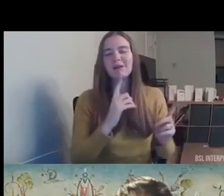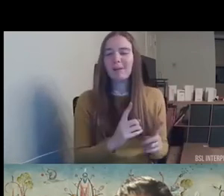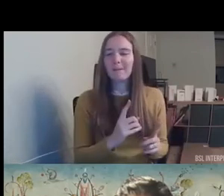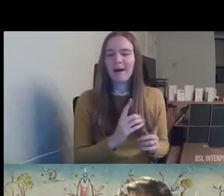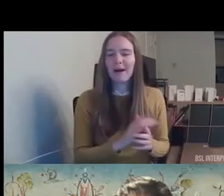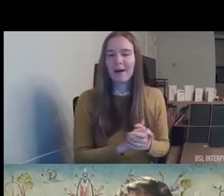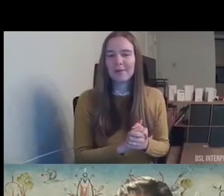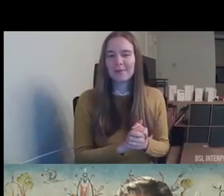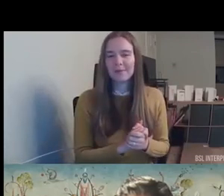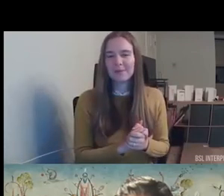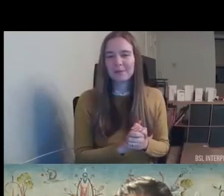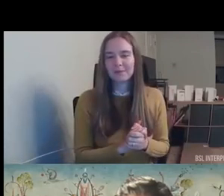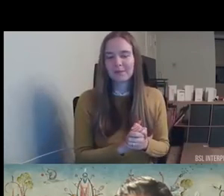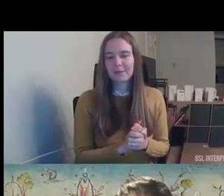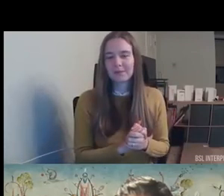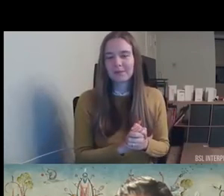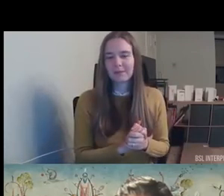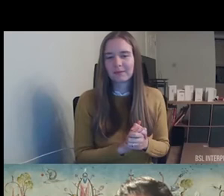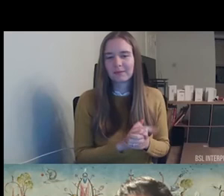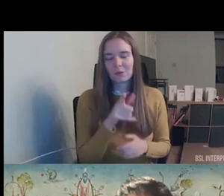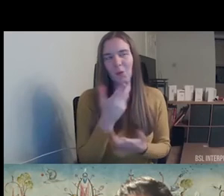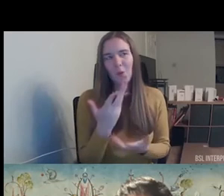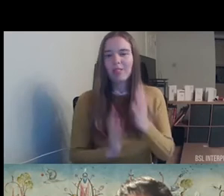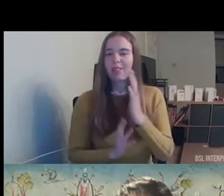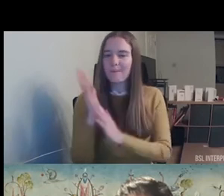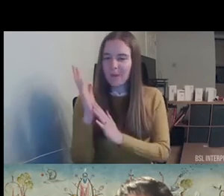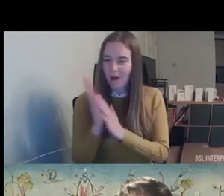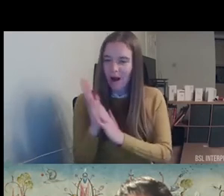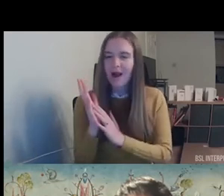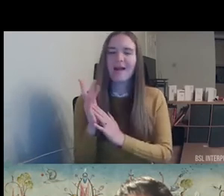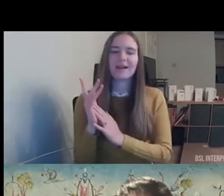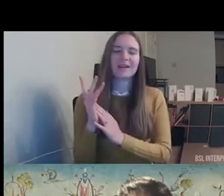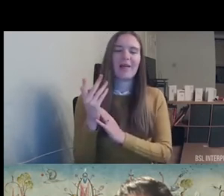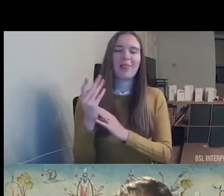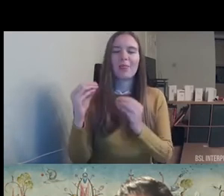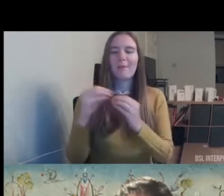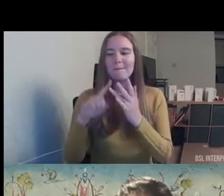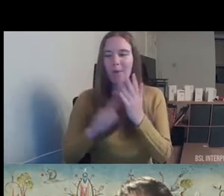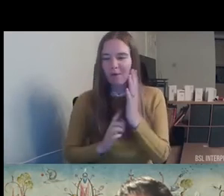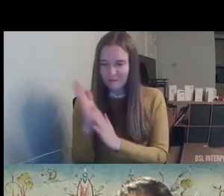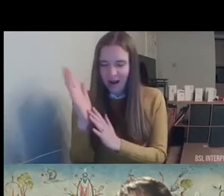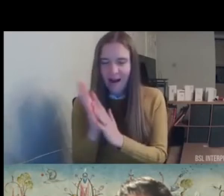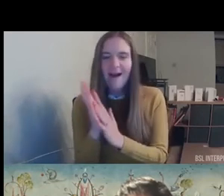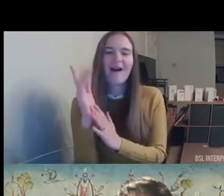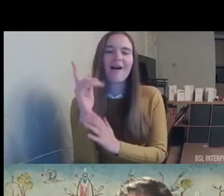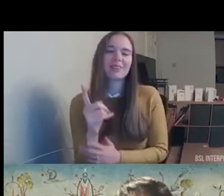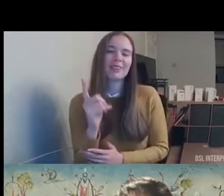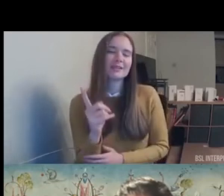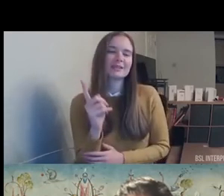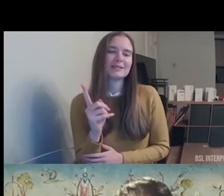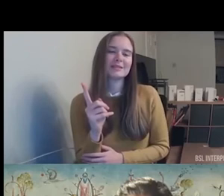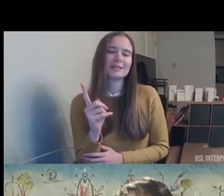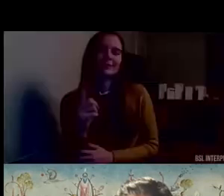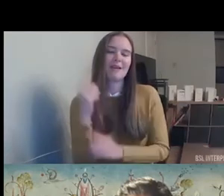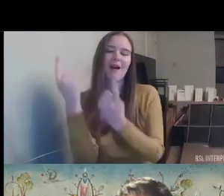the burning and the singeing and the notion of the bonfire too, as a kind of artifact that